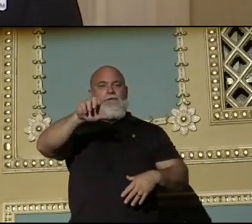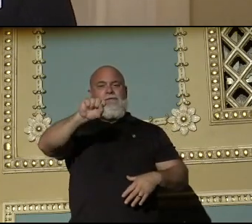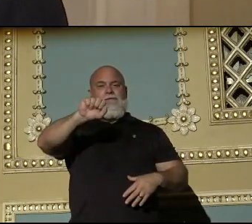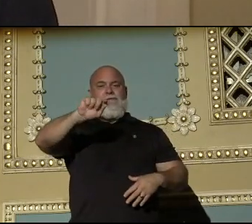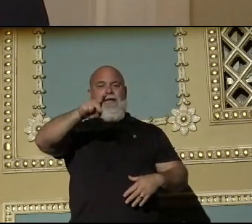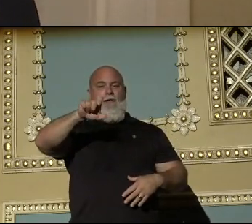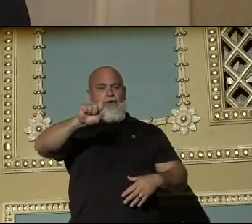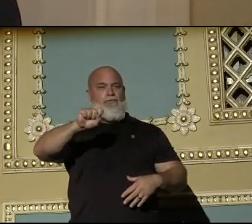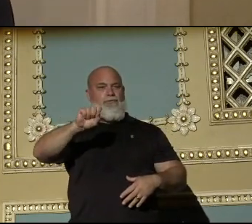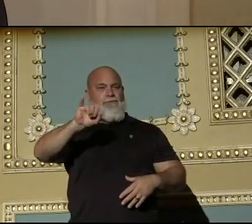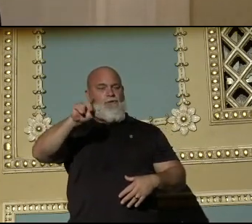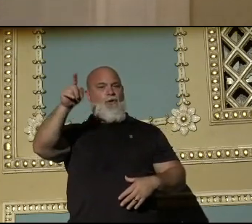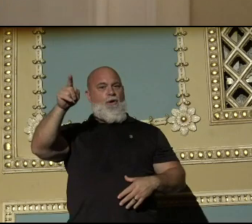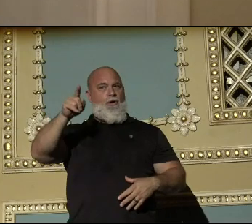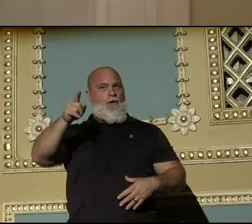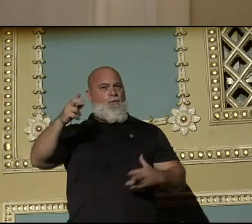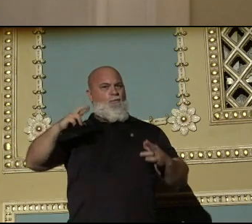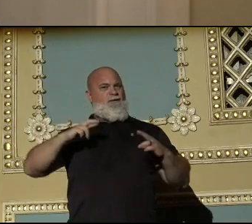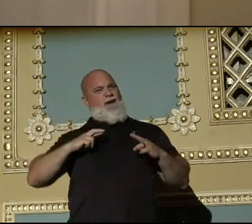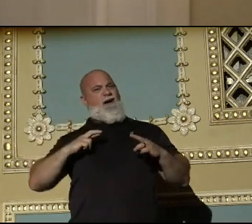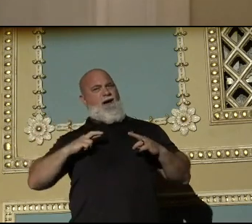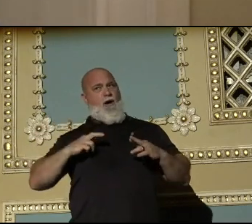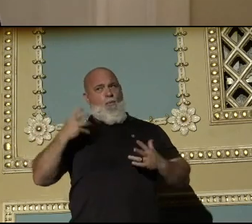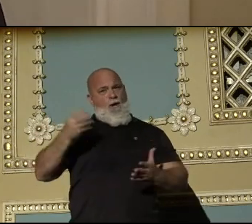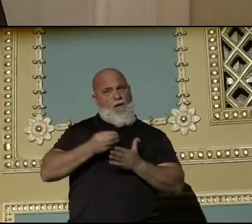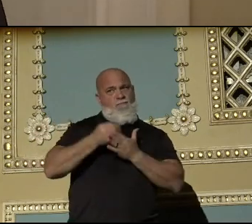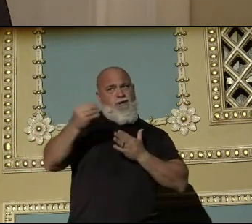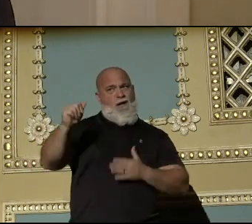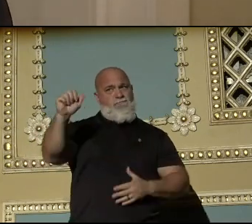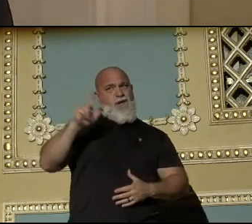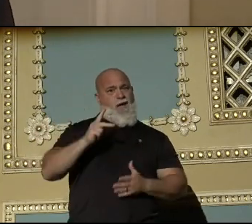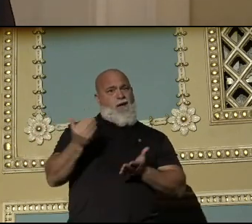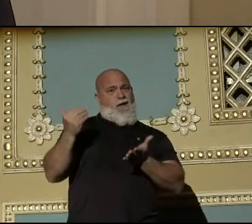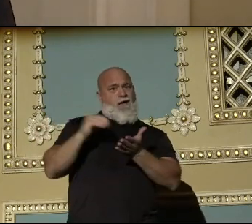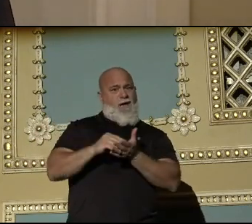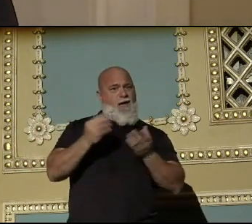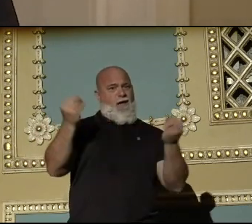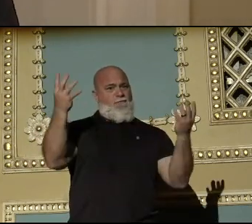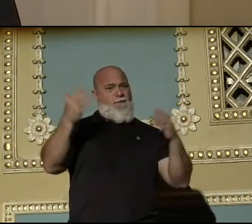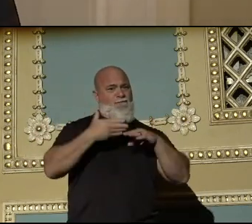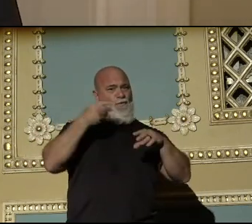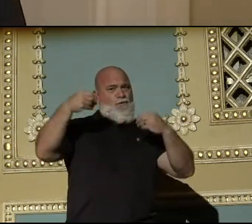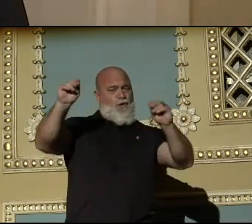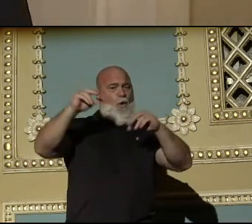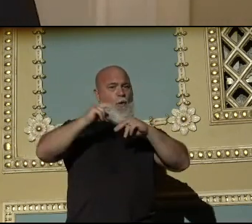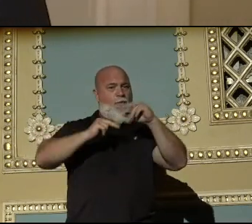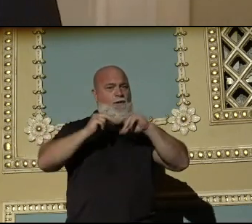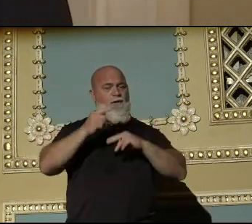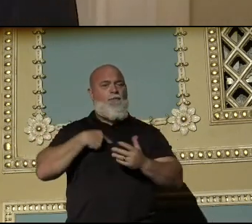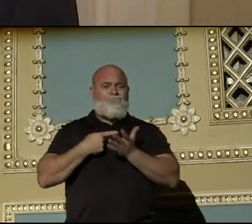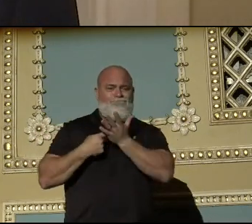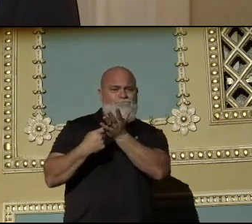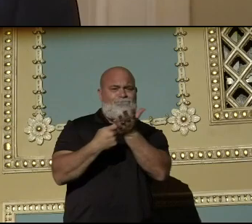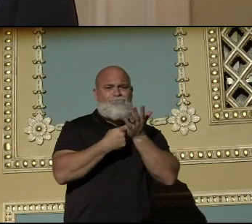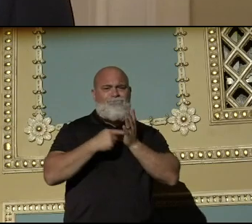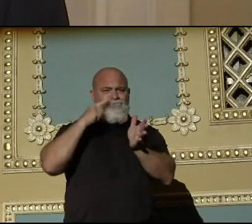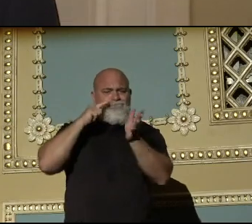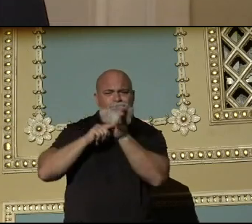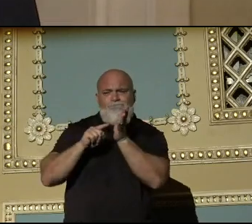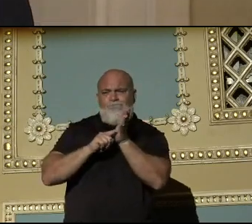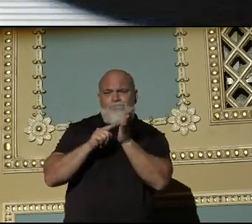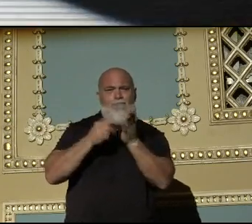know if we were interested in purchasing our chandeliers before the building was sold. So after some serious investigatory work to prove